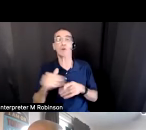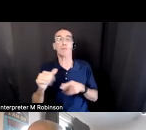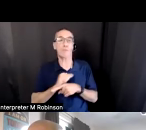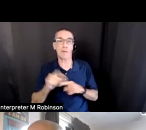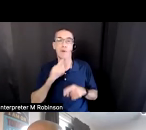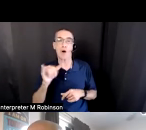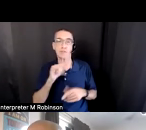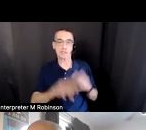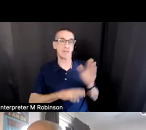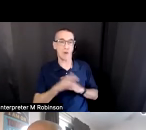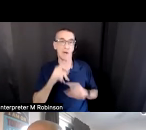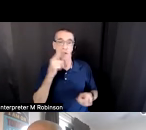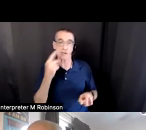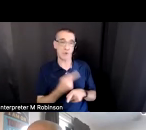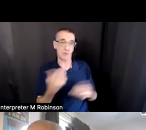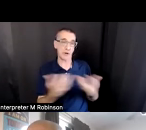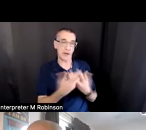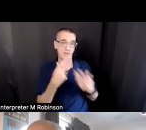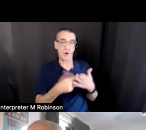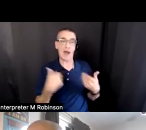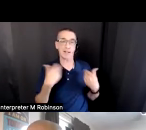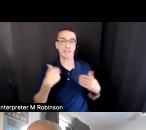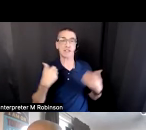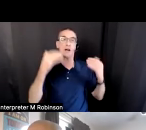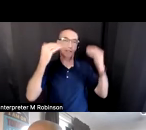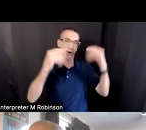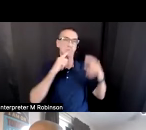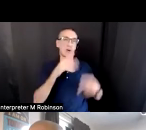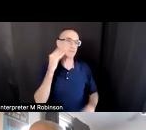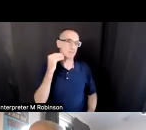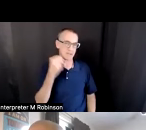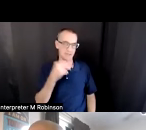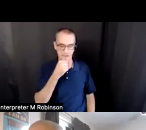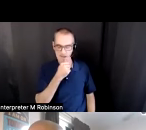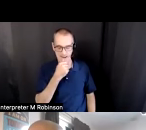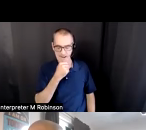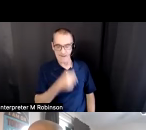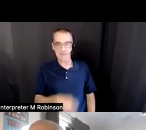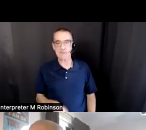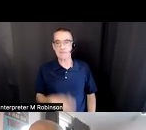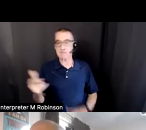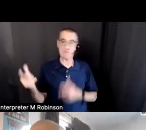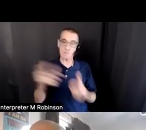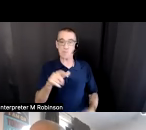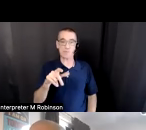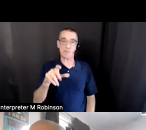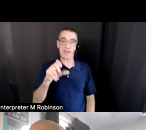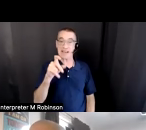also developmentally appropriate for what adolescents and young adults are experiencing. Casey, back to you for our fourth